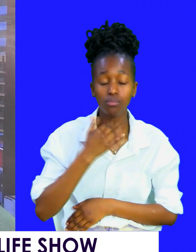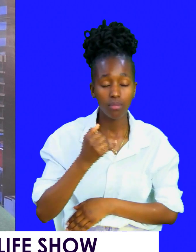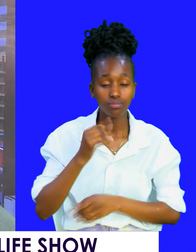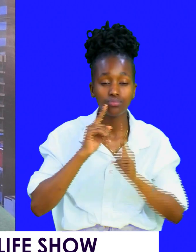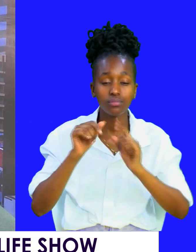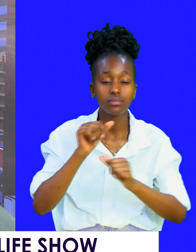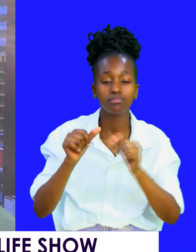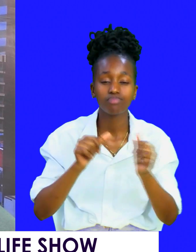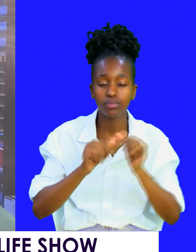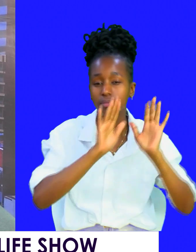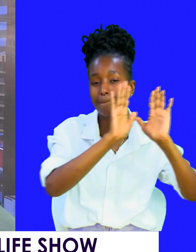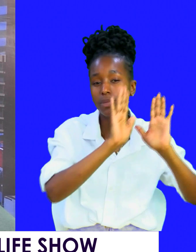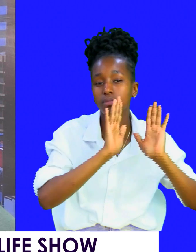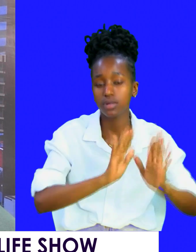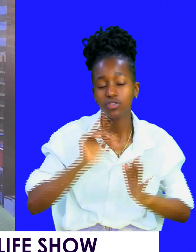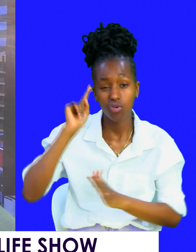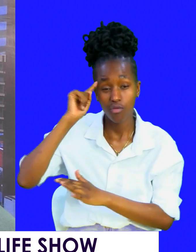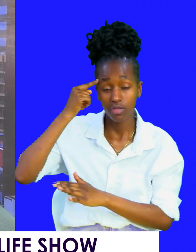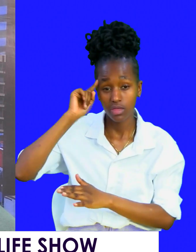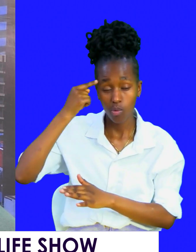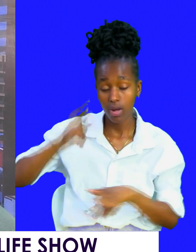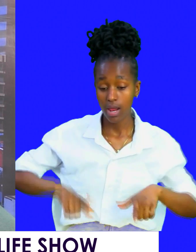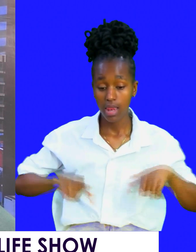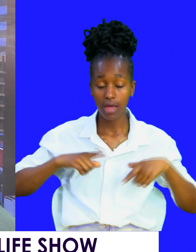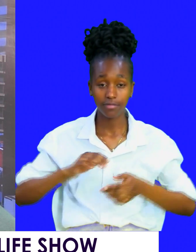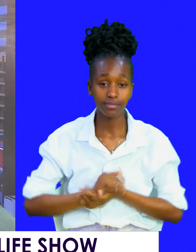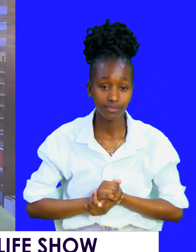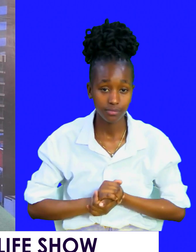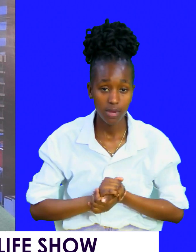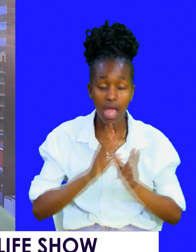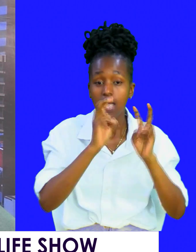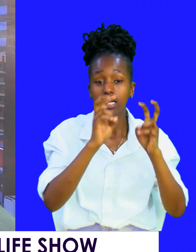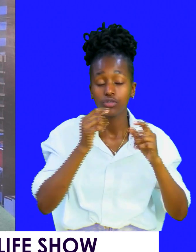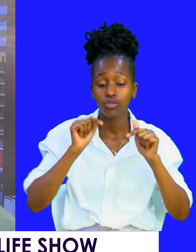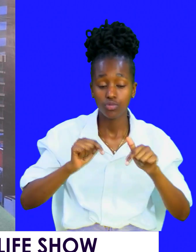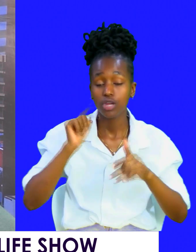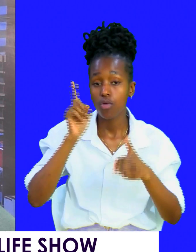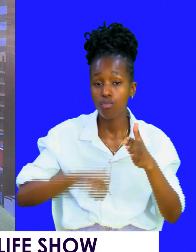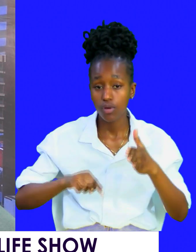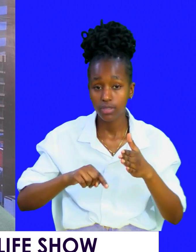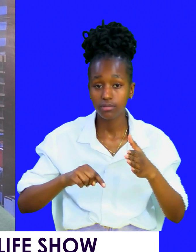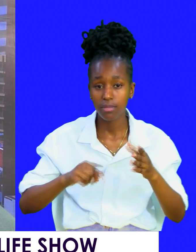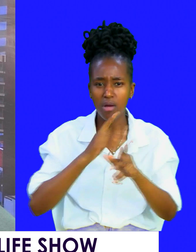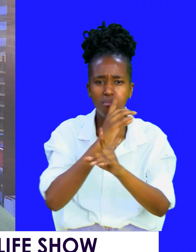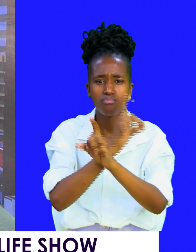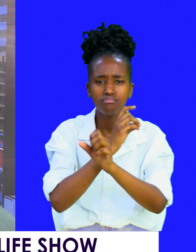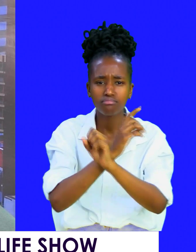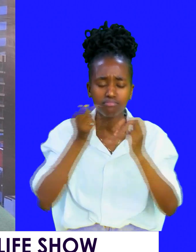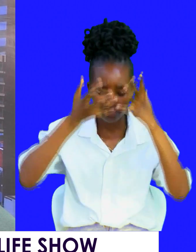life. In fact, I titled this show today, The Helmet.